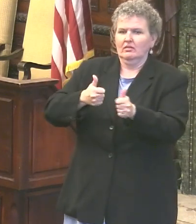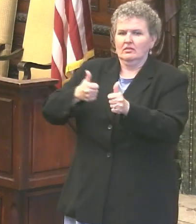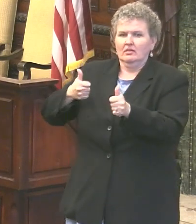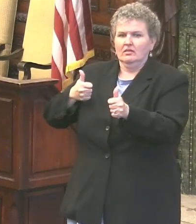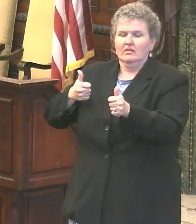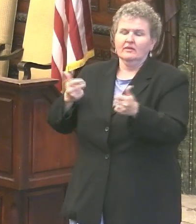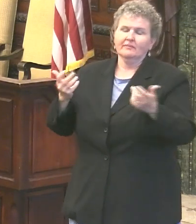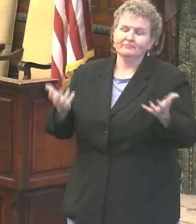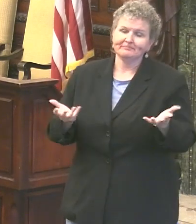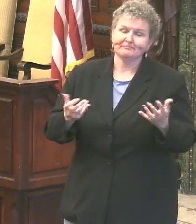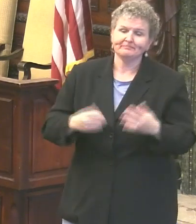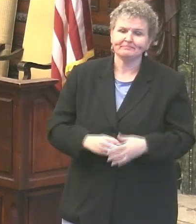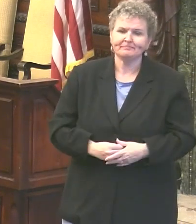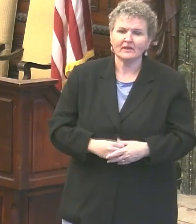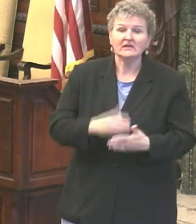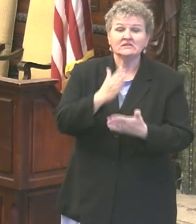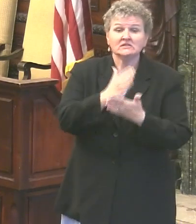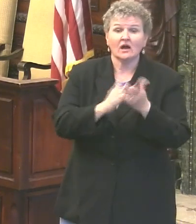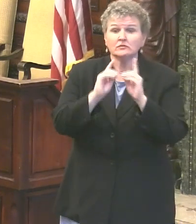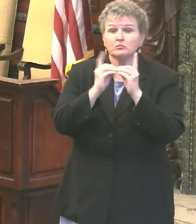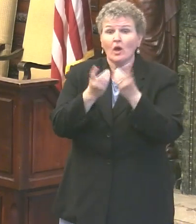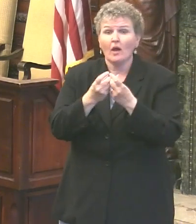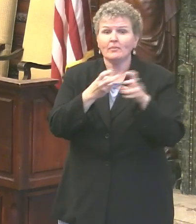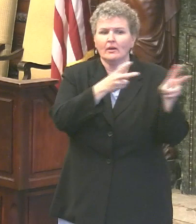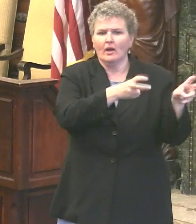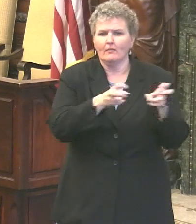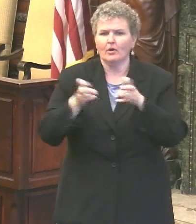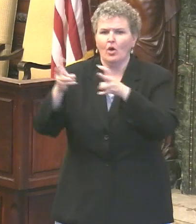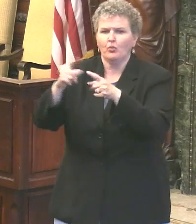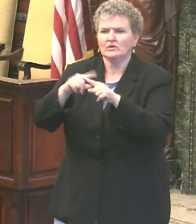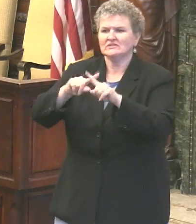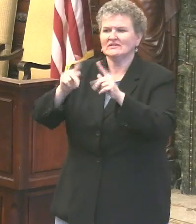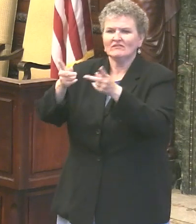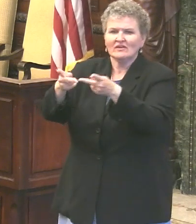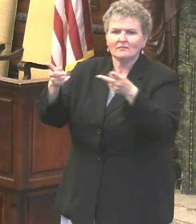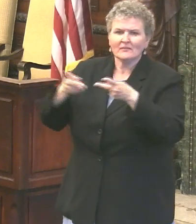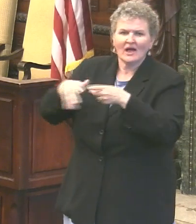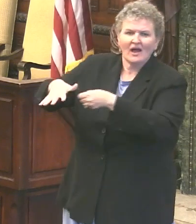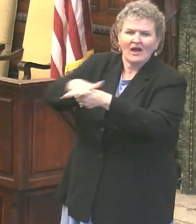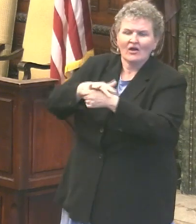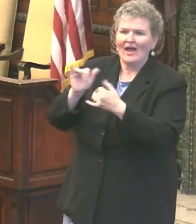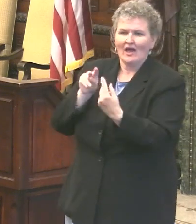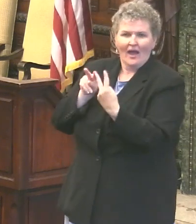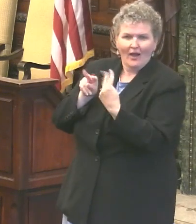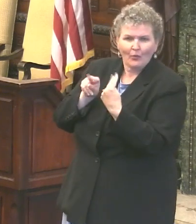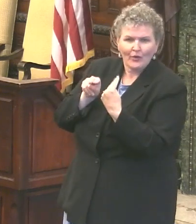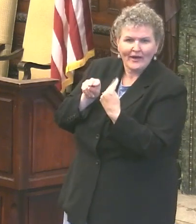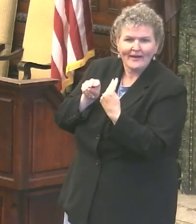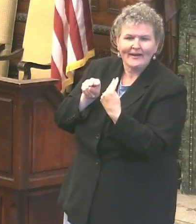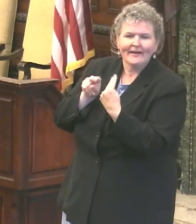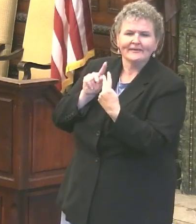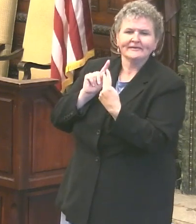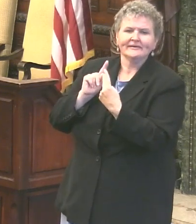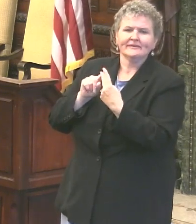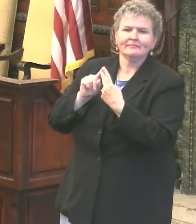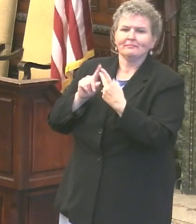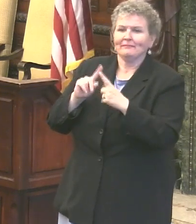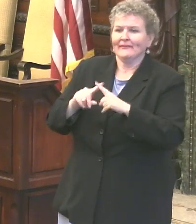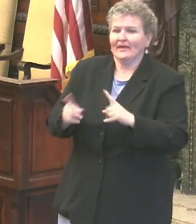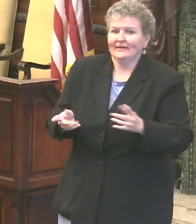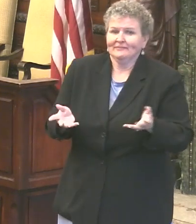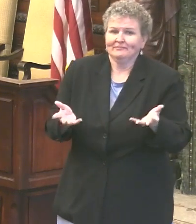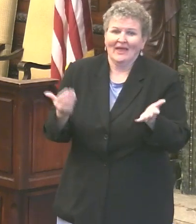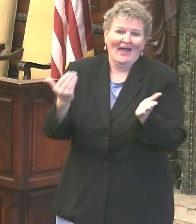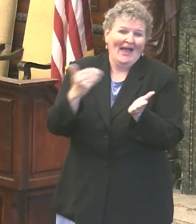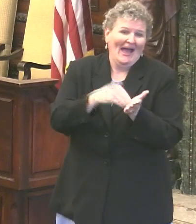of other department workers that would work on other things like highways and the like to supplement the sanitation pickup, and